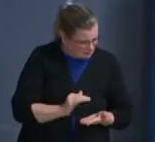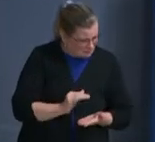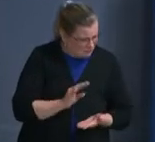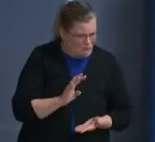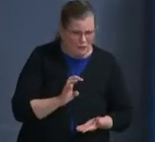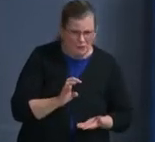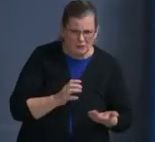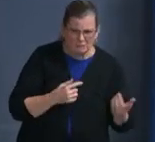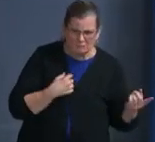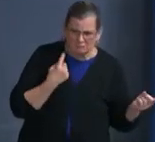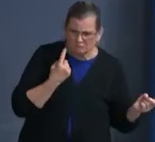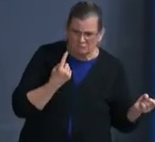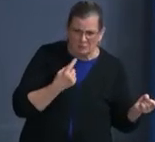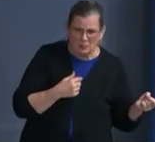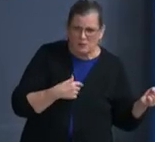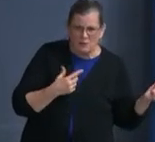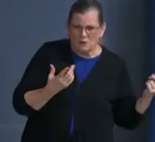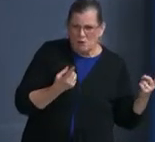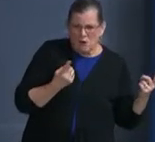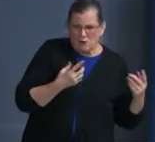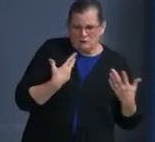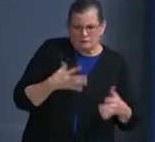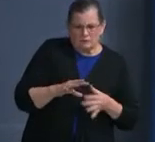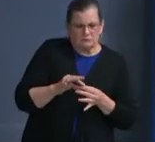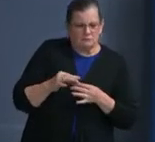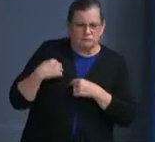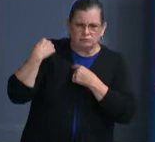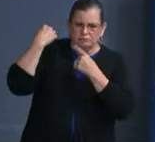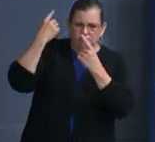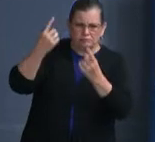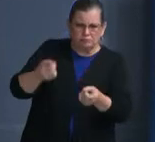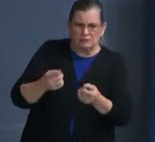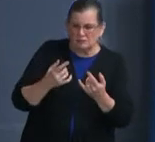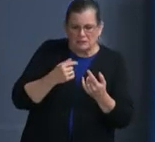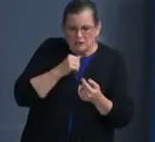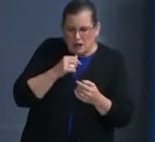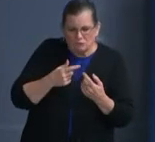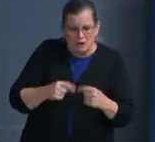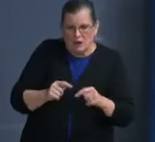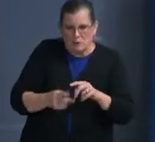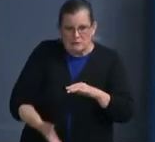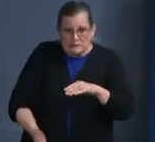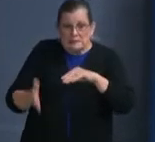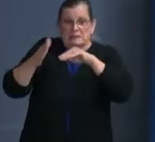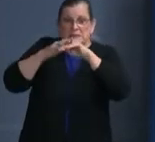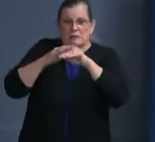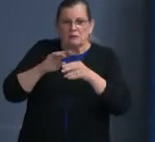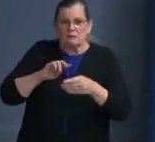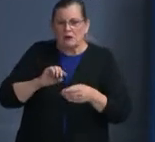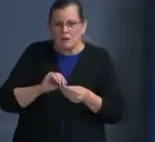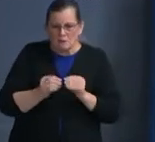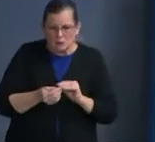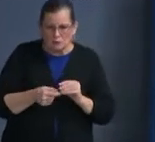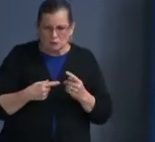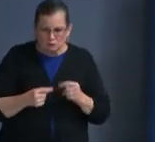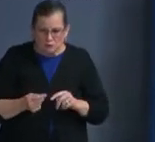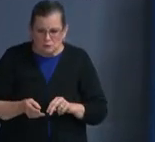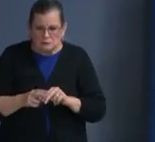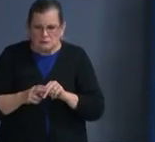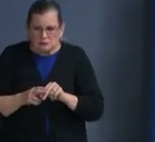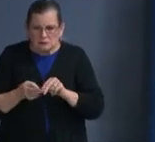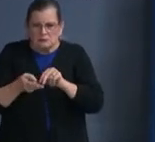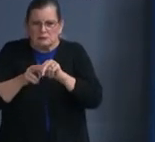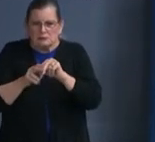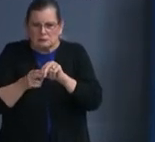are going? We've always said that this would be a ramp up. We've always said that we would ramp up over time period. What we shared is that